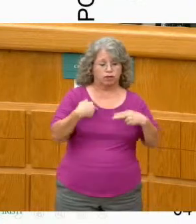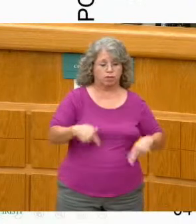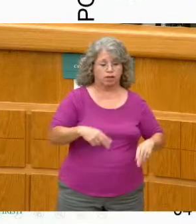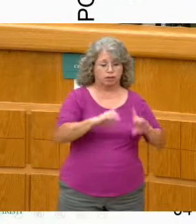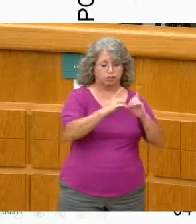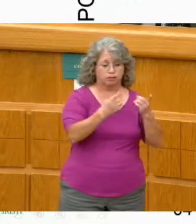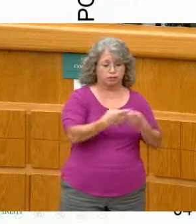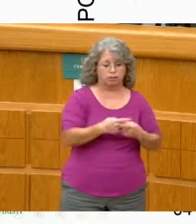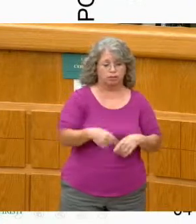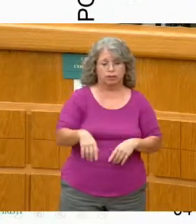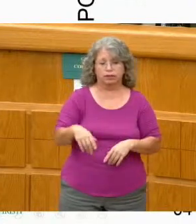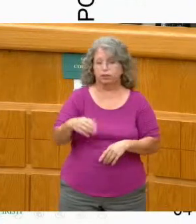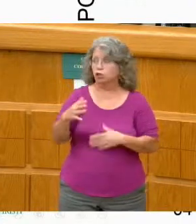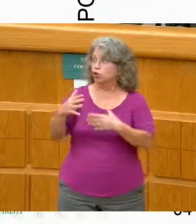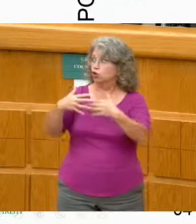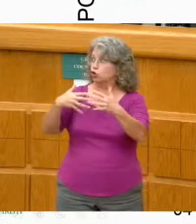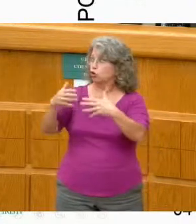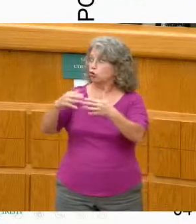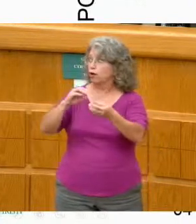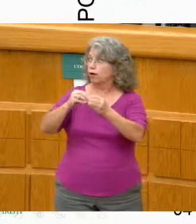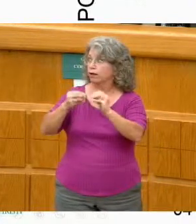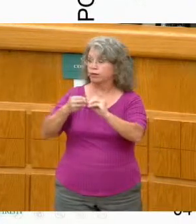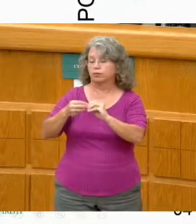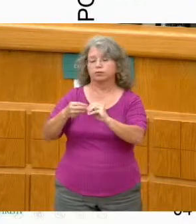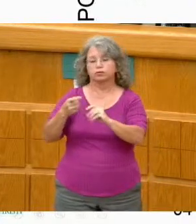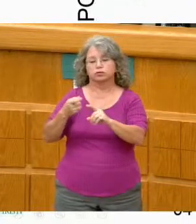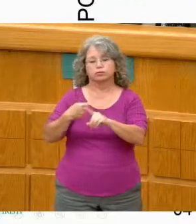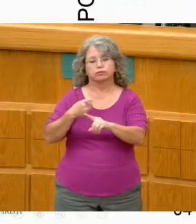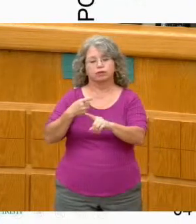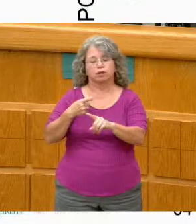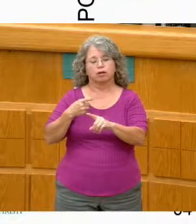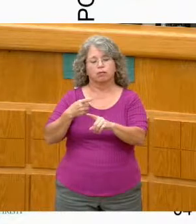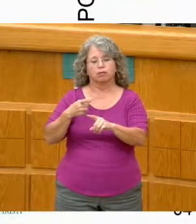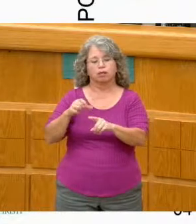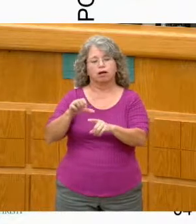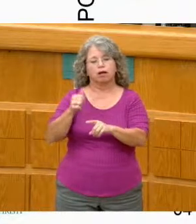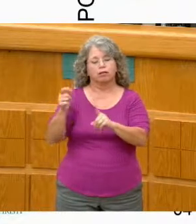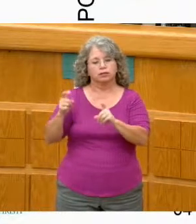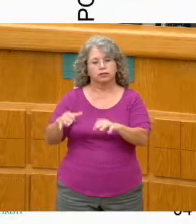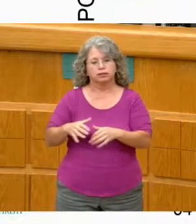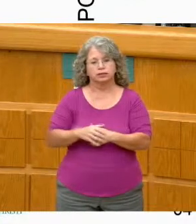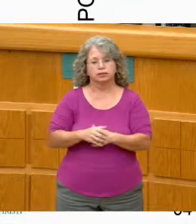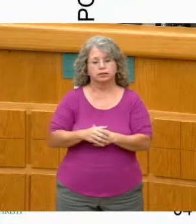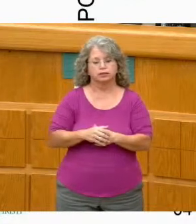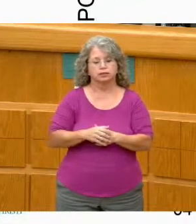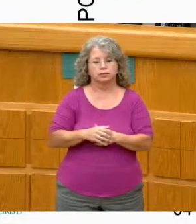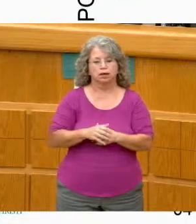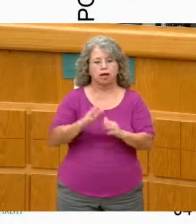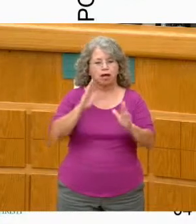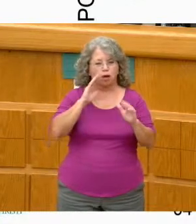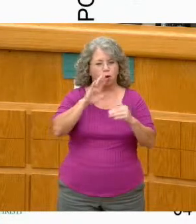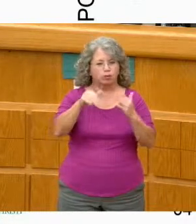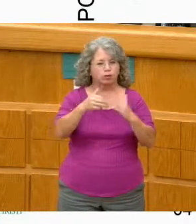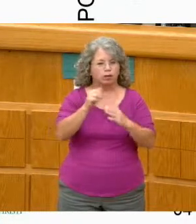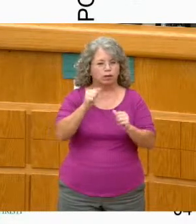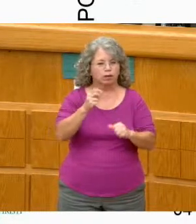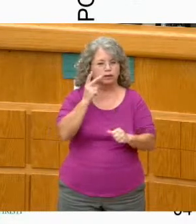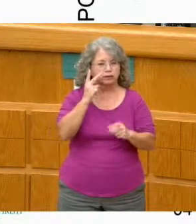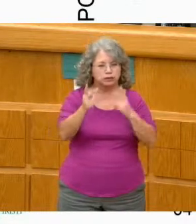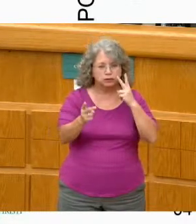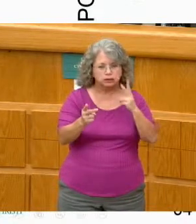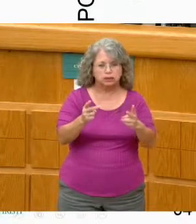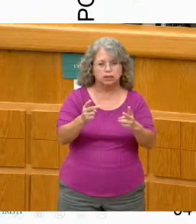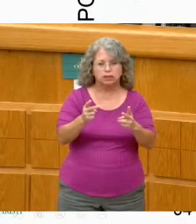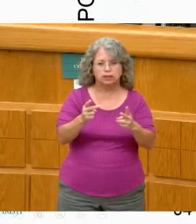yellow, and two is from the mobile testing that's occurring, and that's in gray. These are supposed to be colorblind friendly colors,